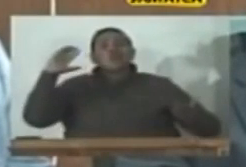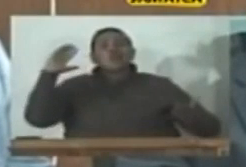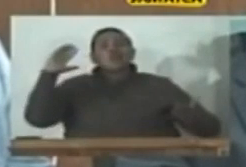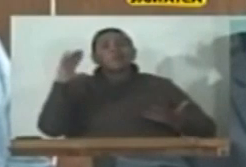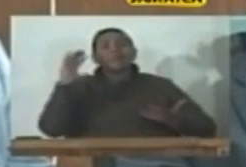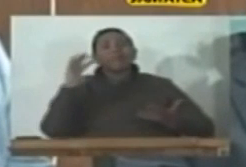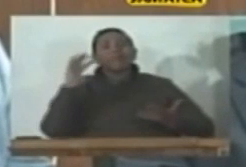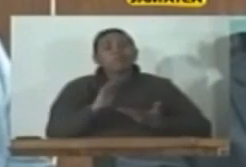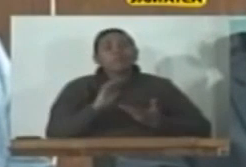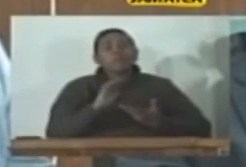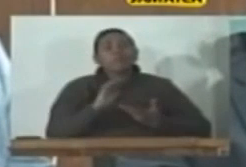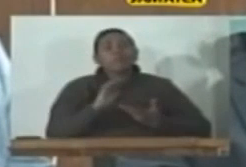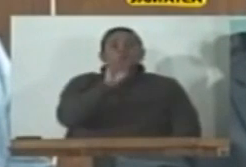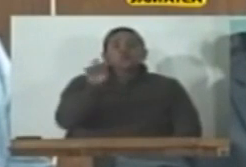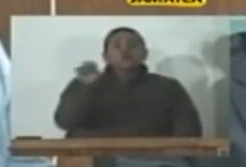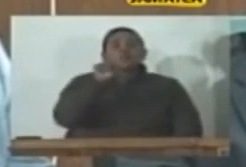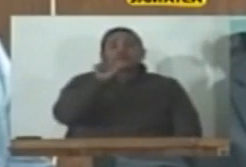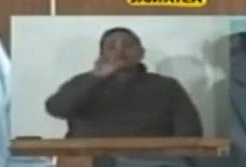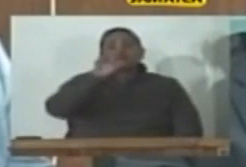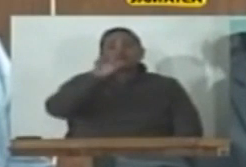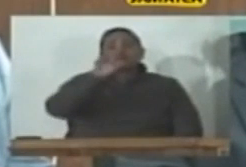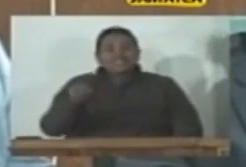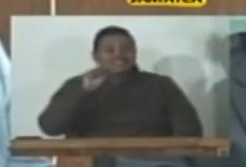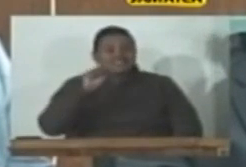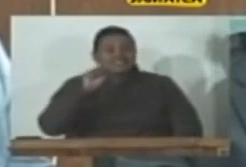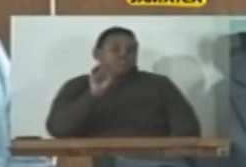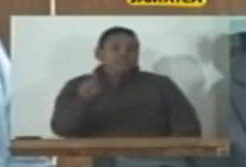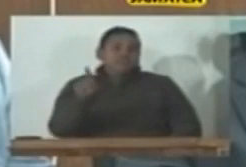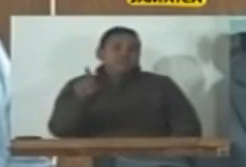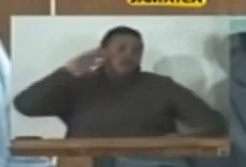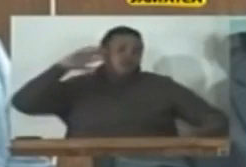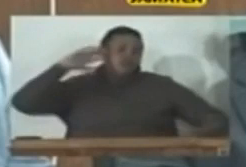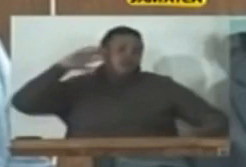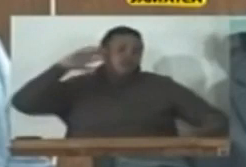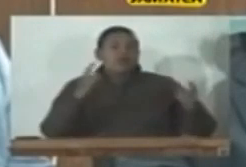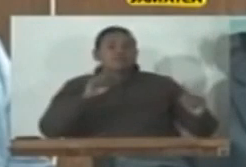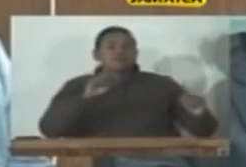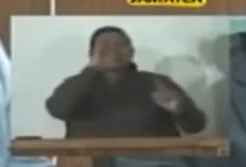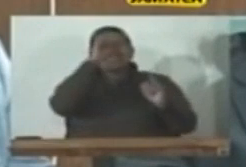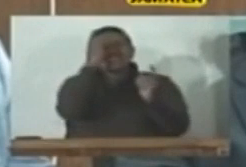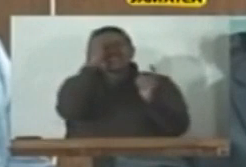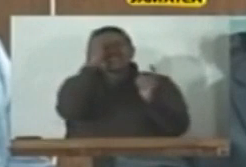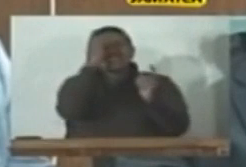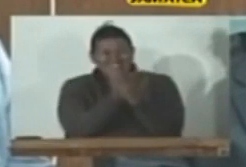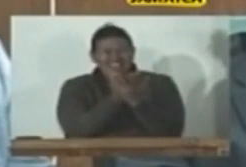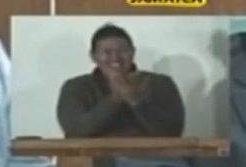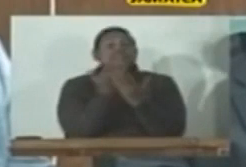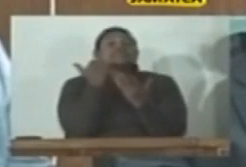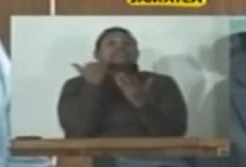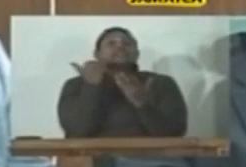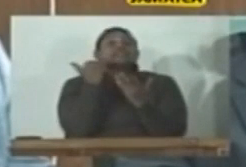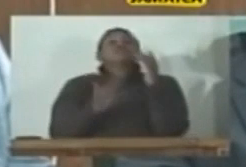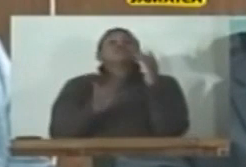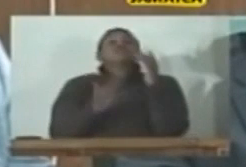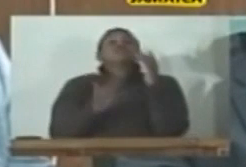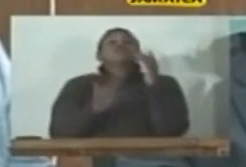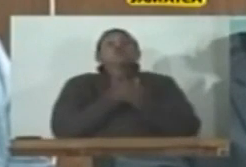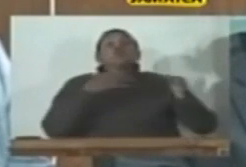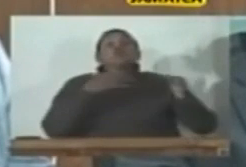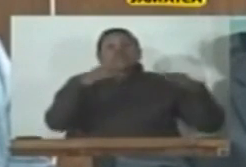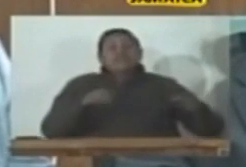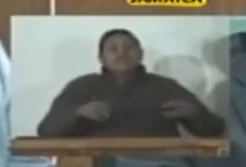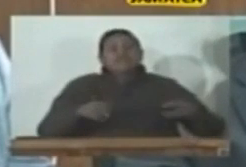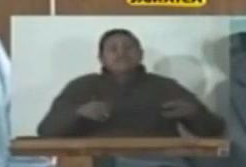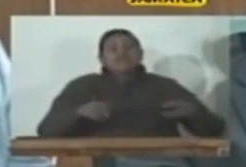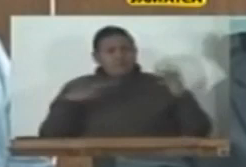And in fact, if the new definition of public debt that was introduced in April 2017 were applied, that